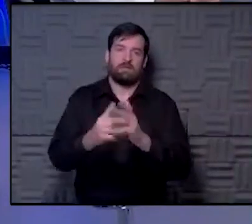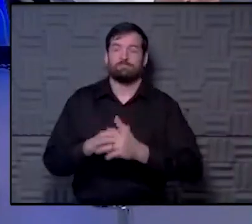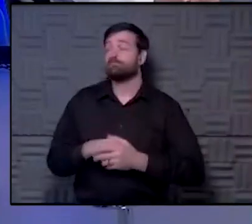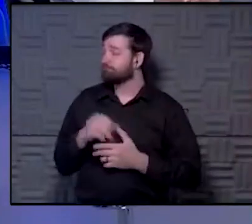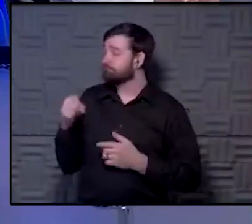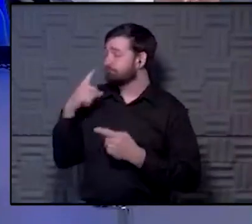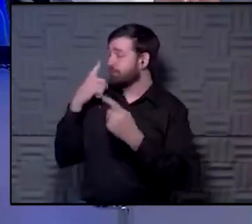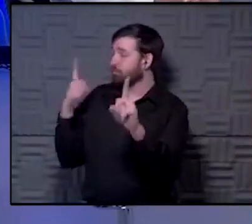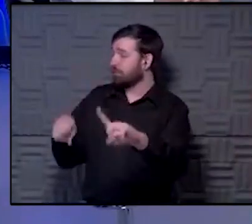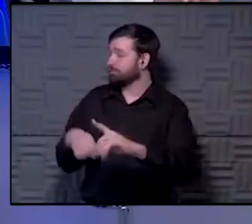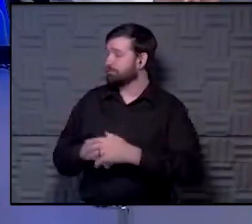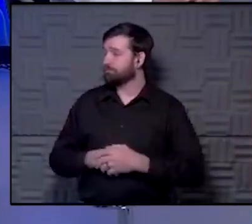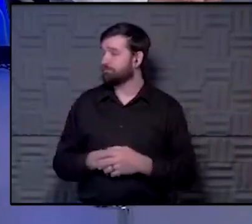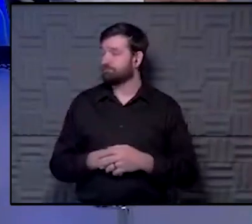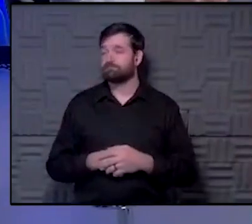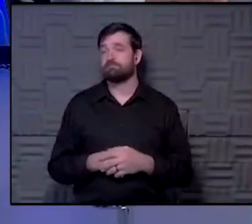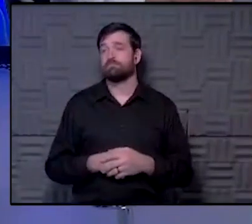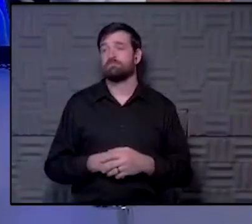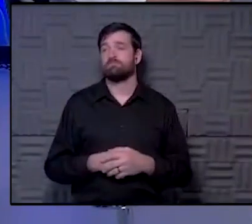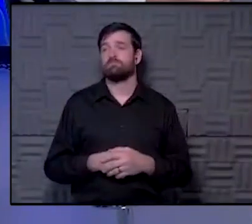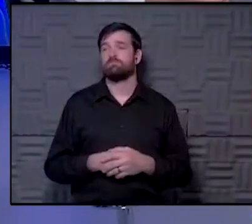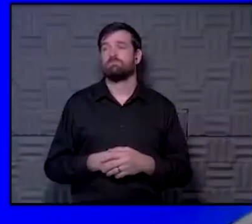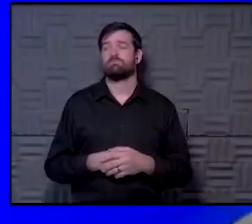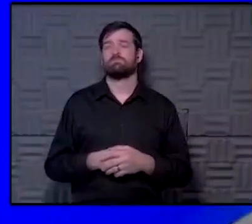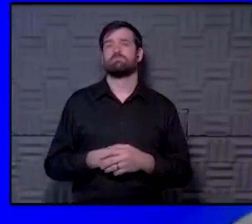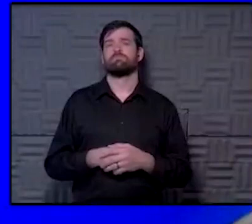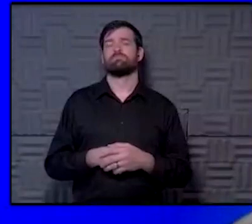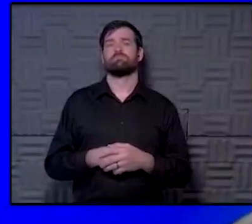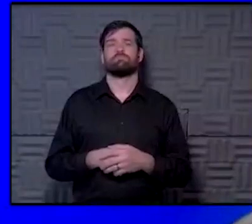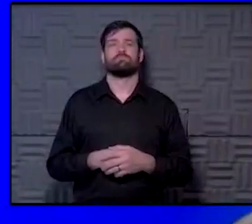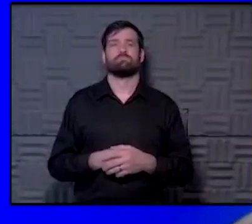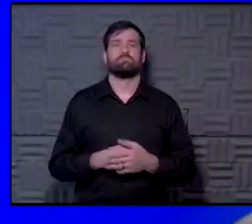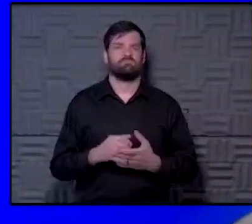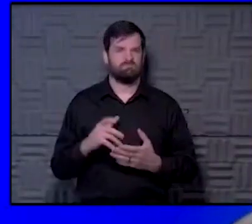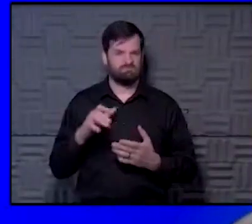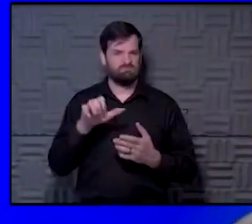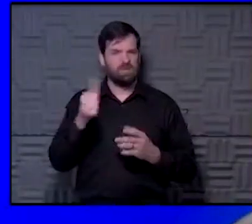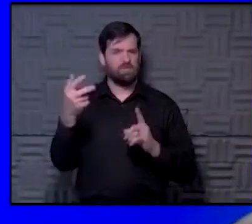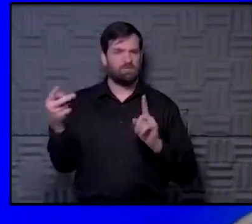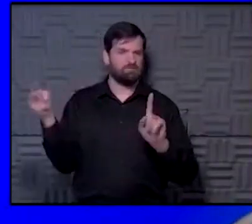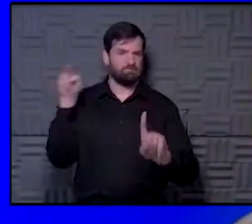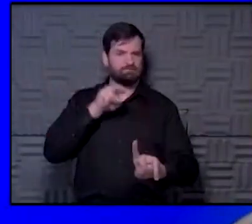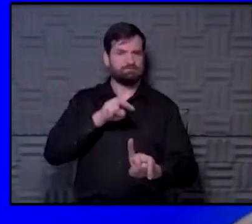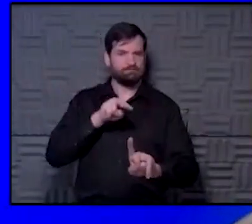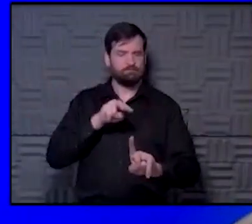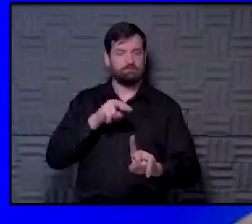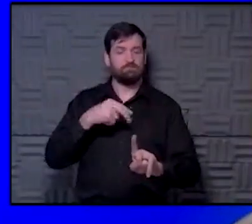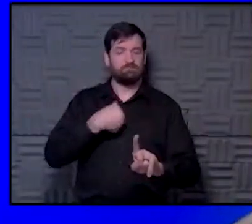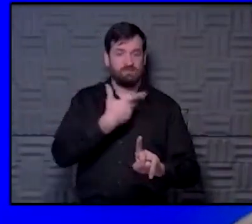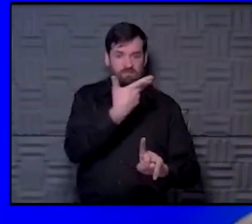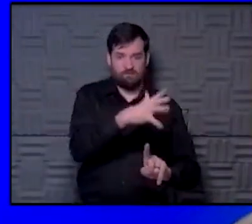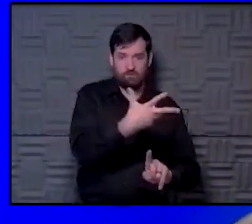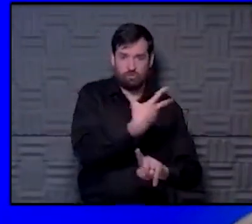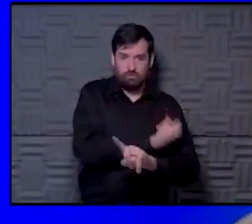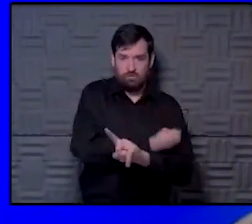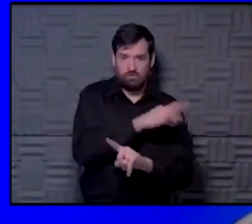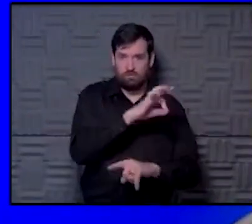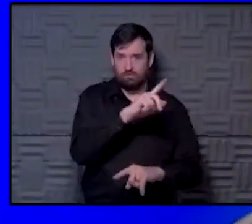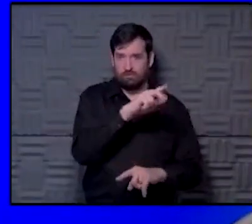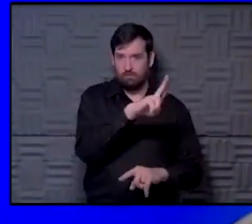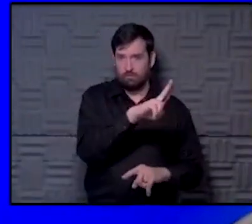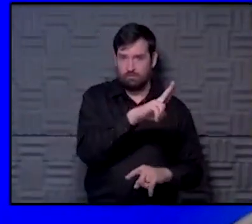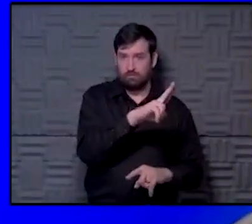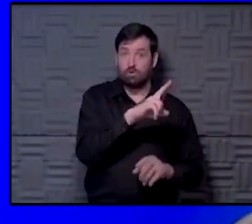agree. And I don't necessarily, the other way I look at this question is I got the flu vaccine and that gave